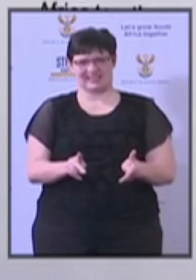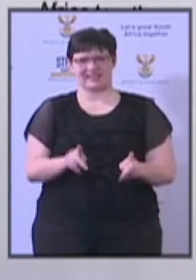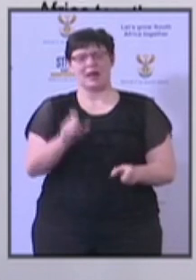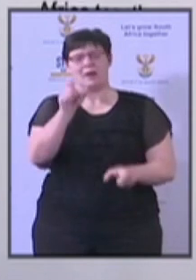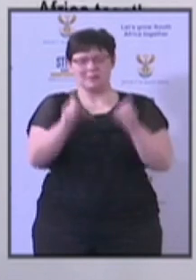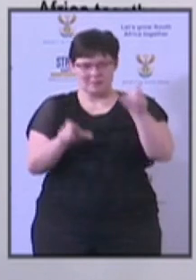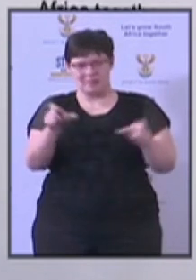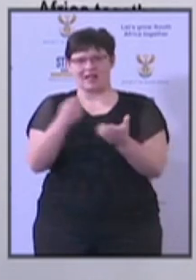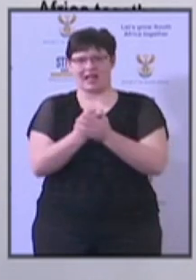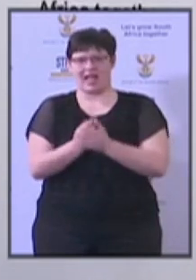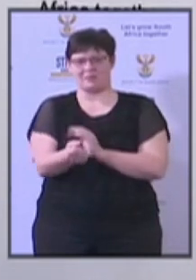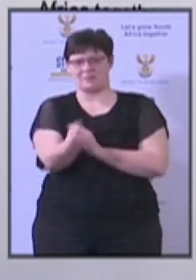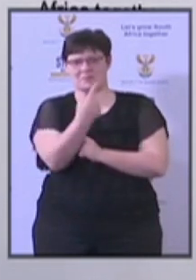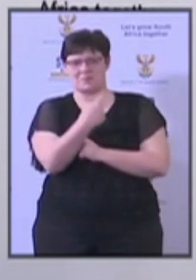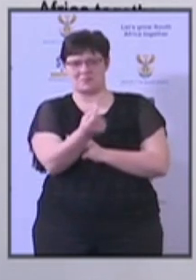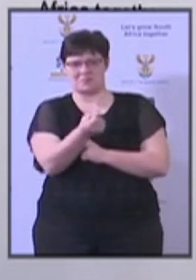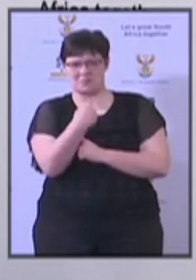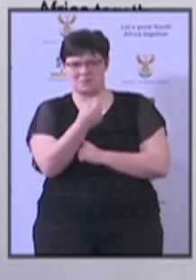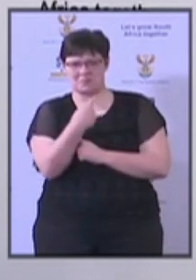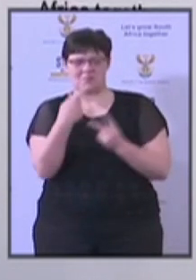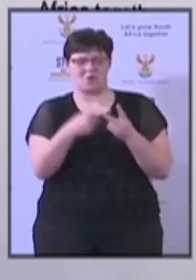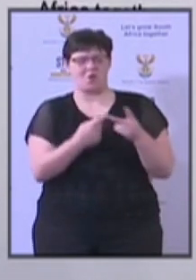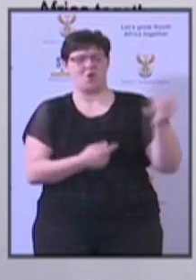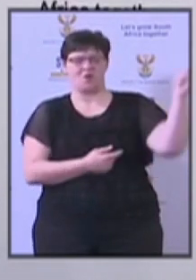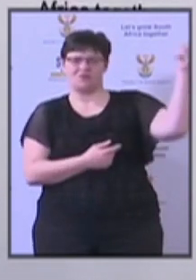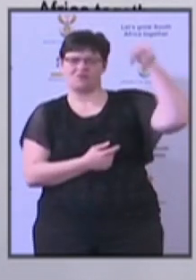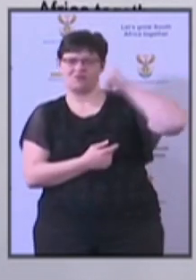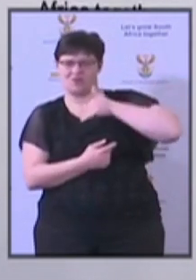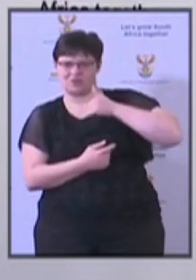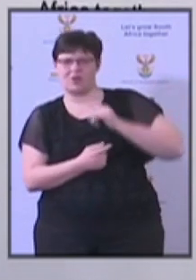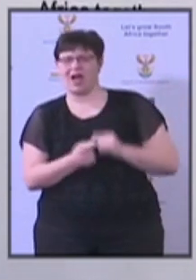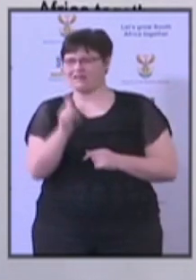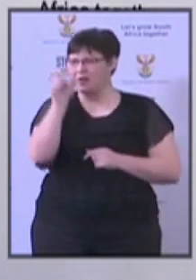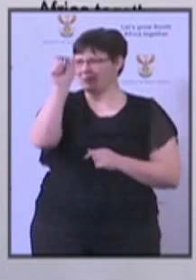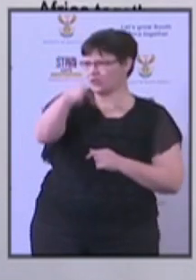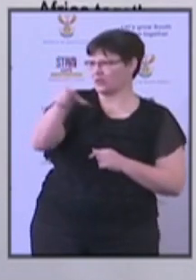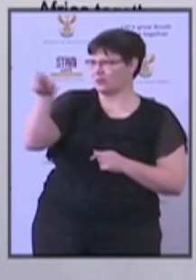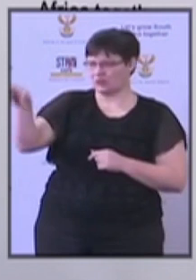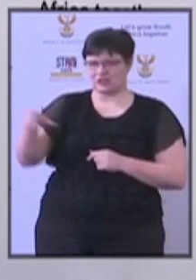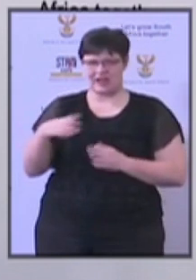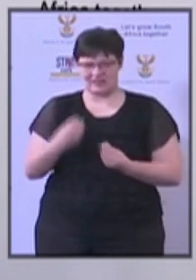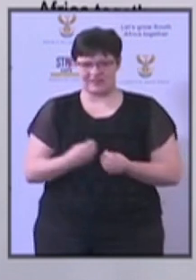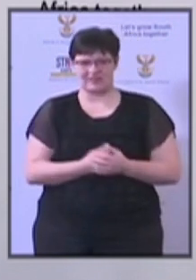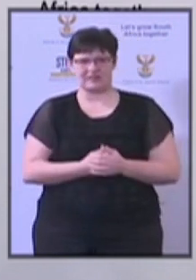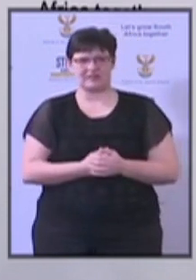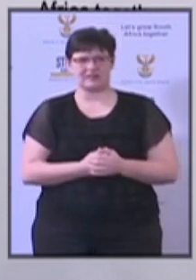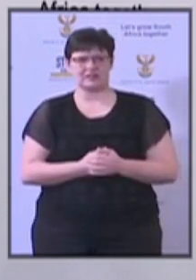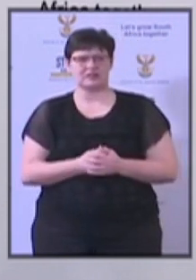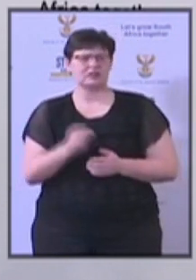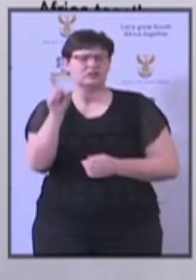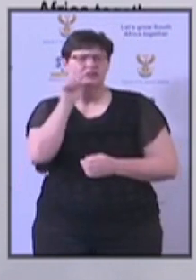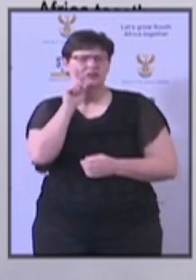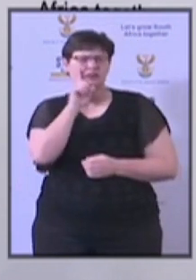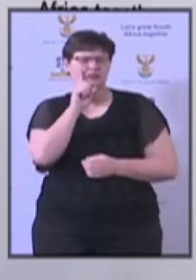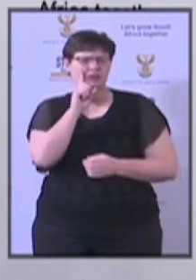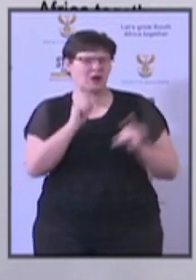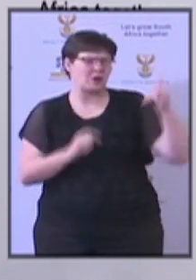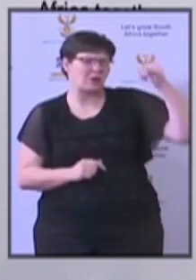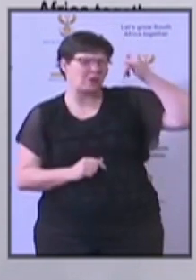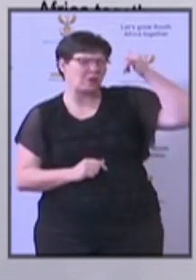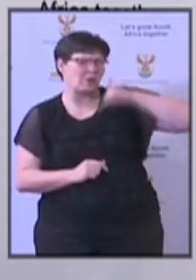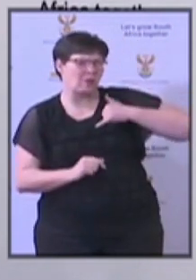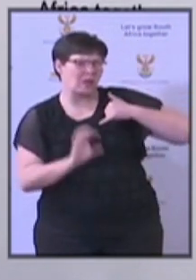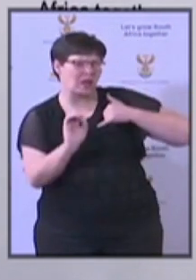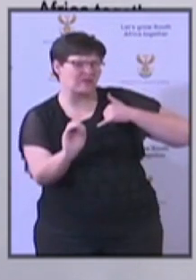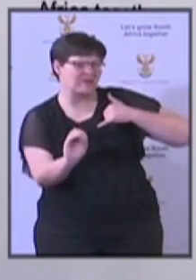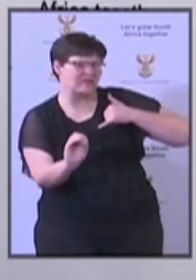send us questions. I've got colleagues who are assisting me here. I would like to first check if we've got anyone on the